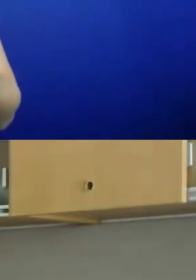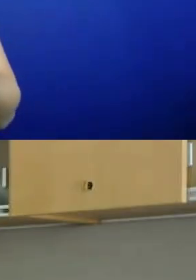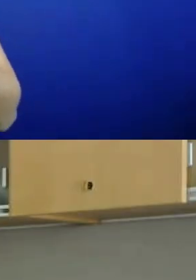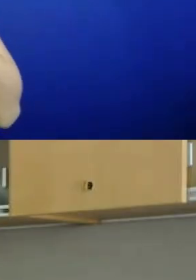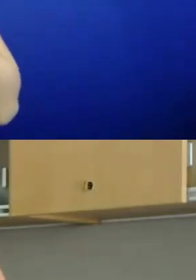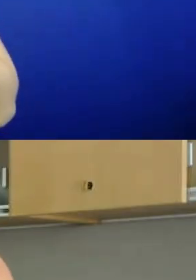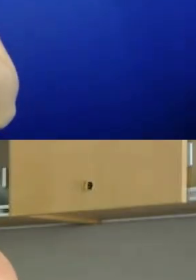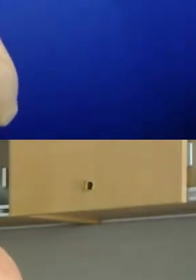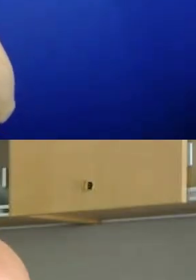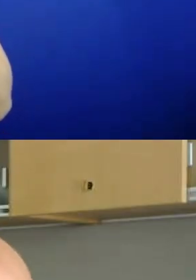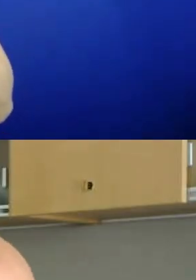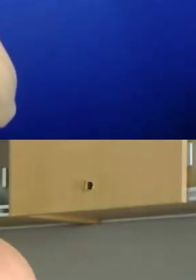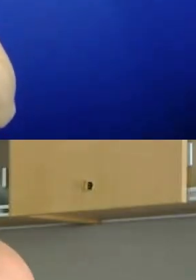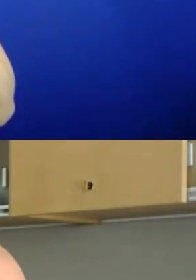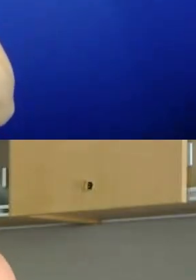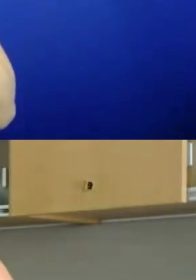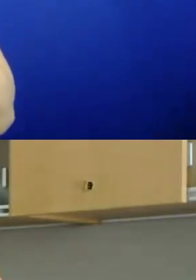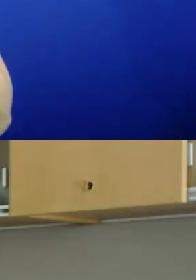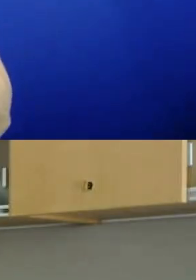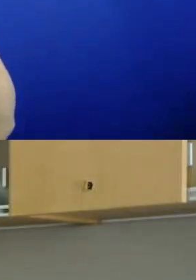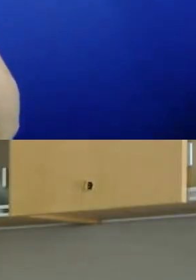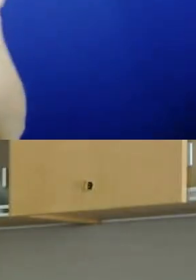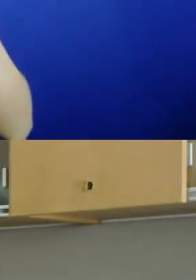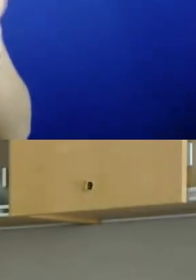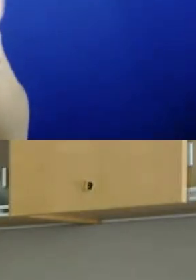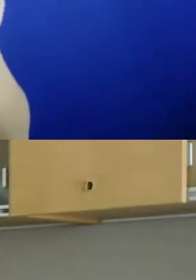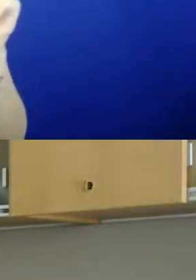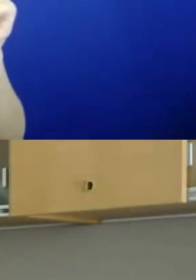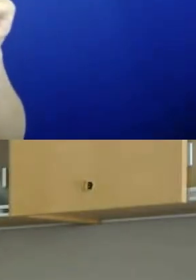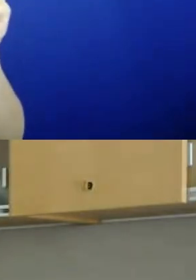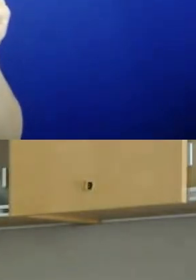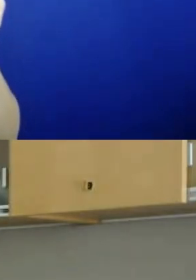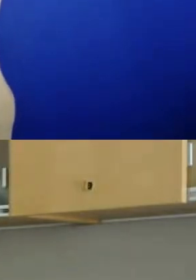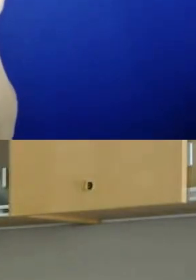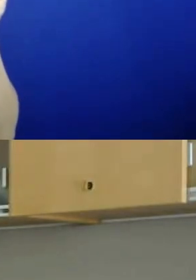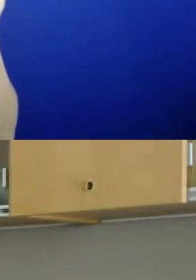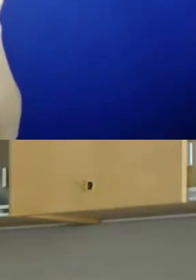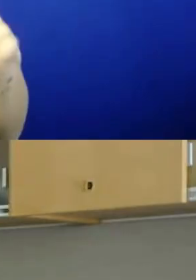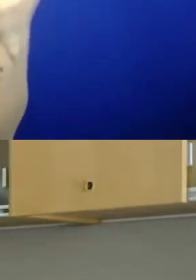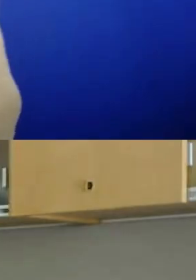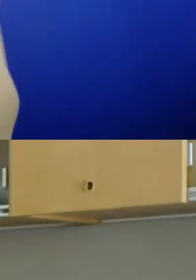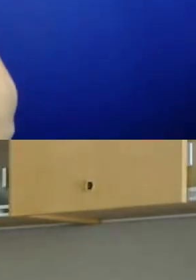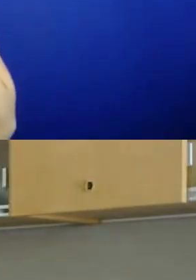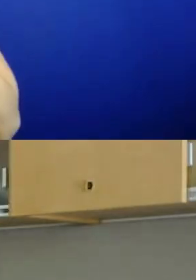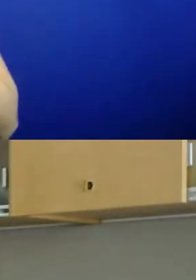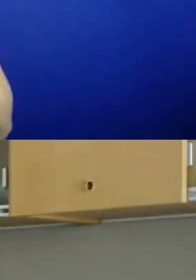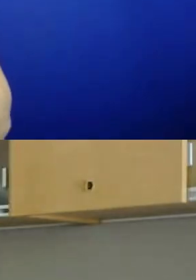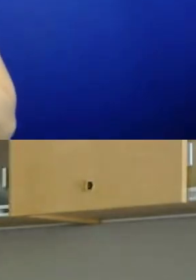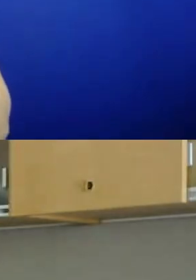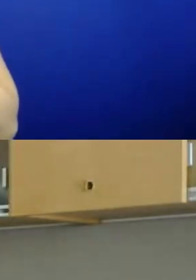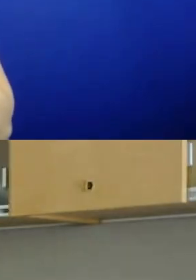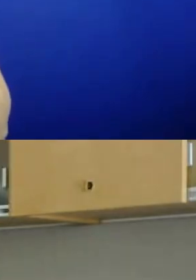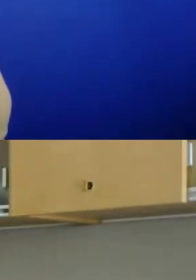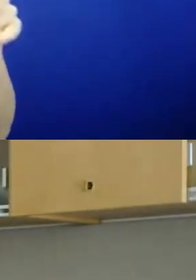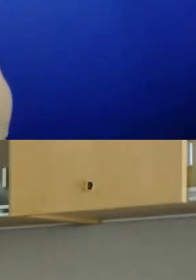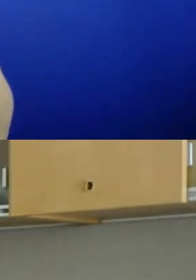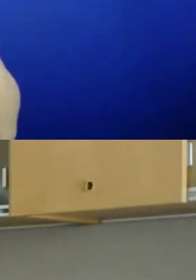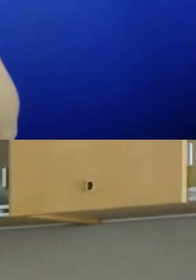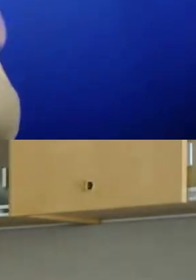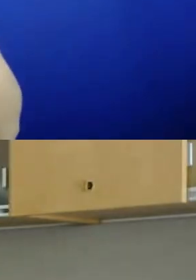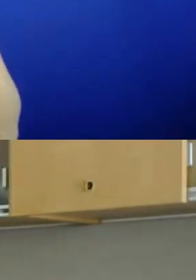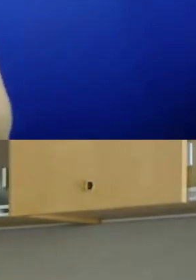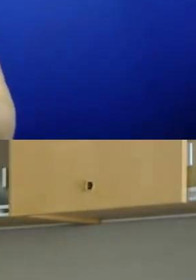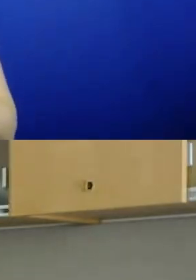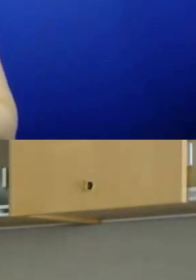the very surface. CBN is something that researchers are very interested in sleep. And